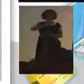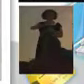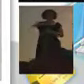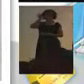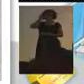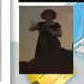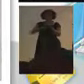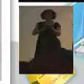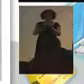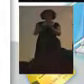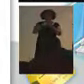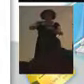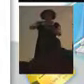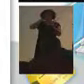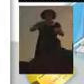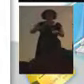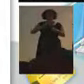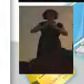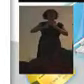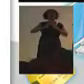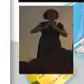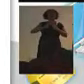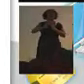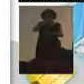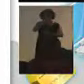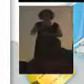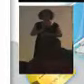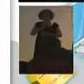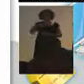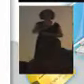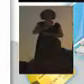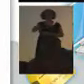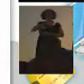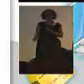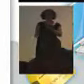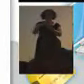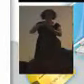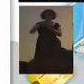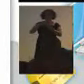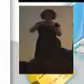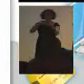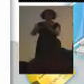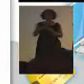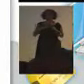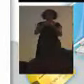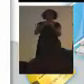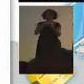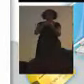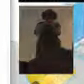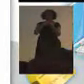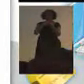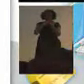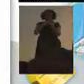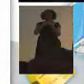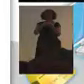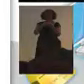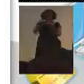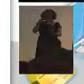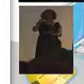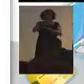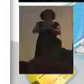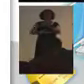but my map was too small, to be honest. Who are the users that we want to target in the project? As you will have seen in the leaflet, on the one hand we